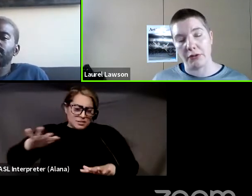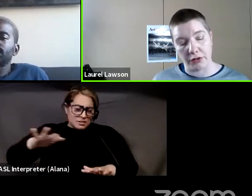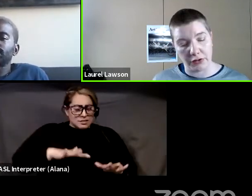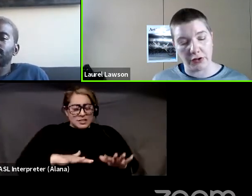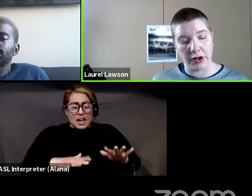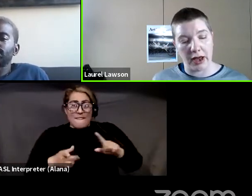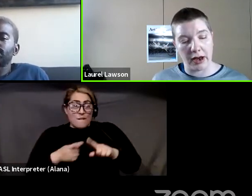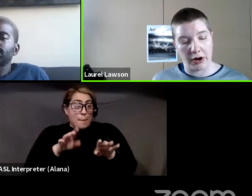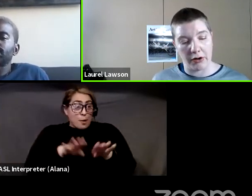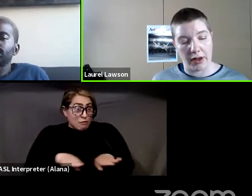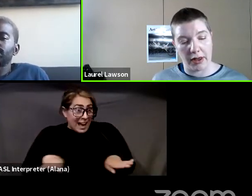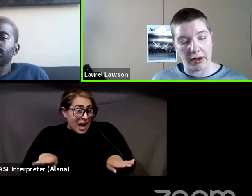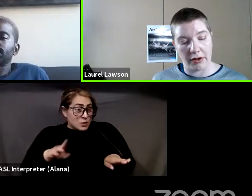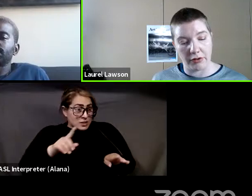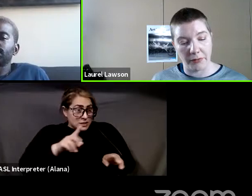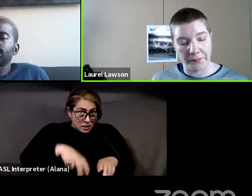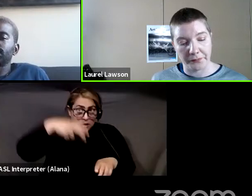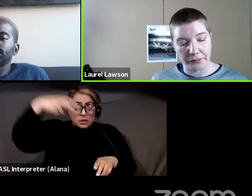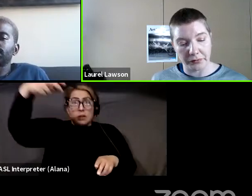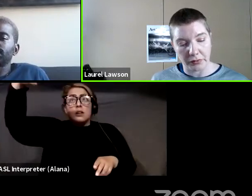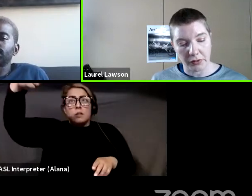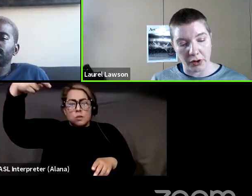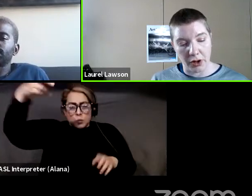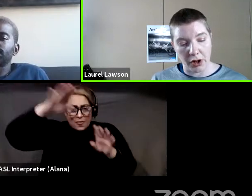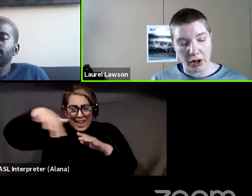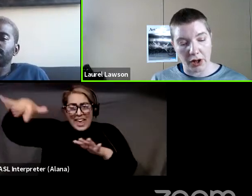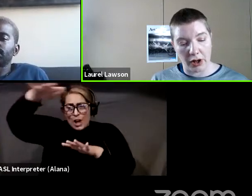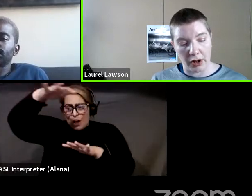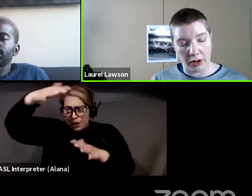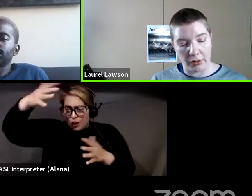the ground to the air, and